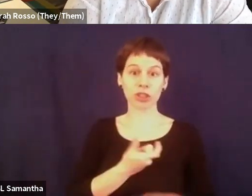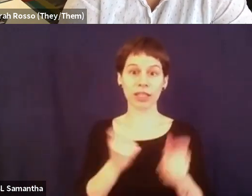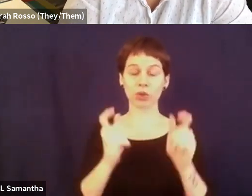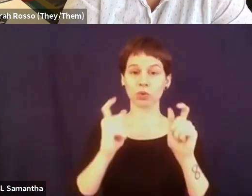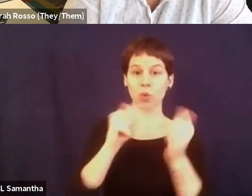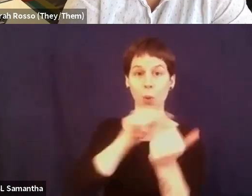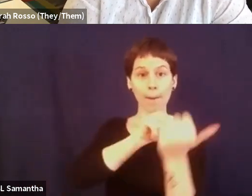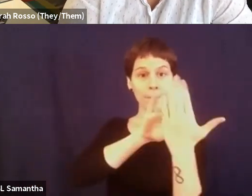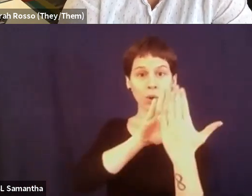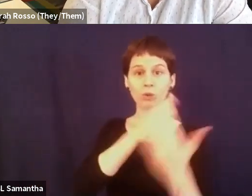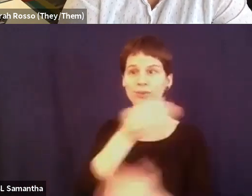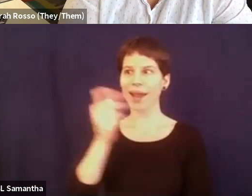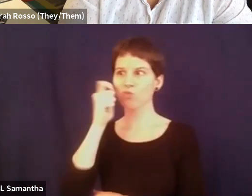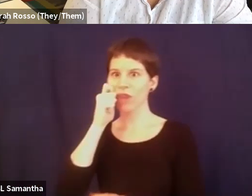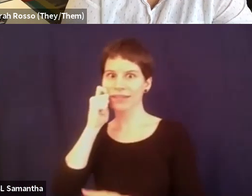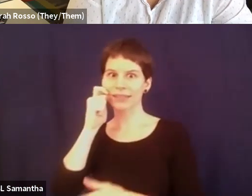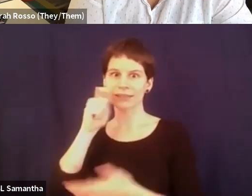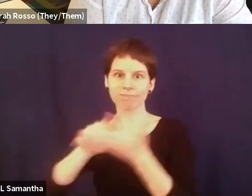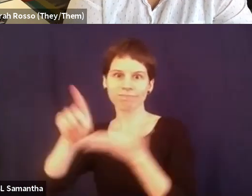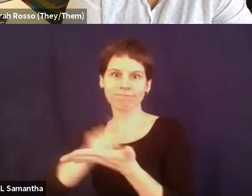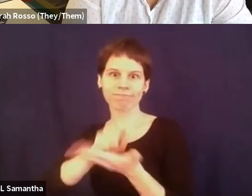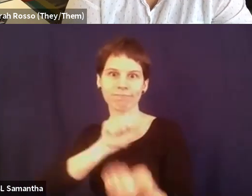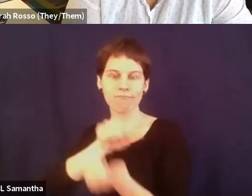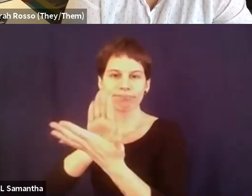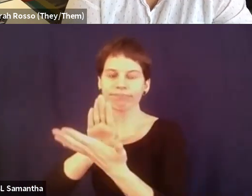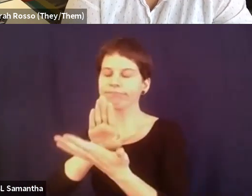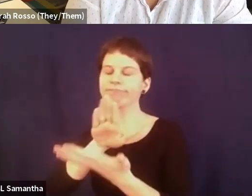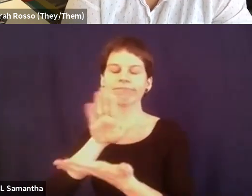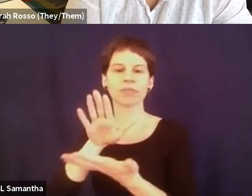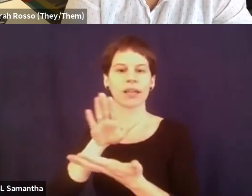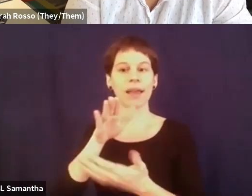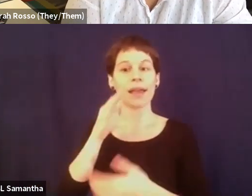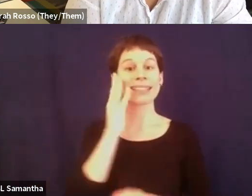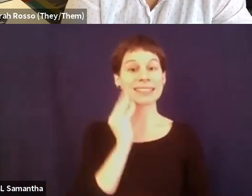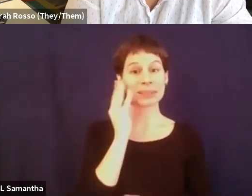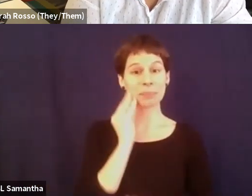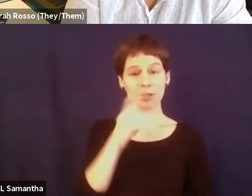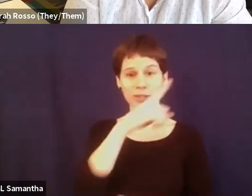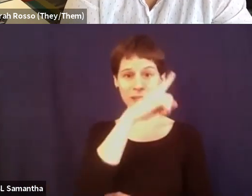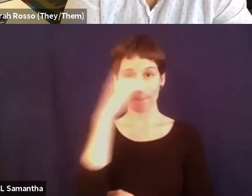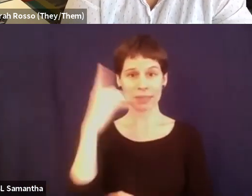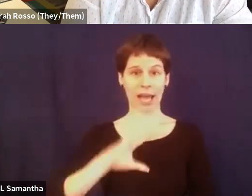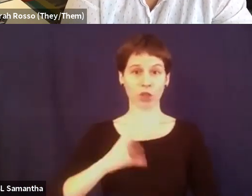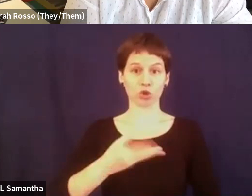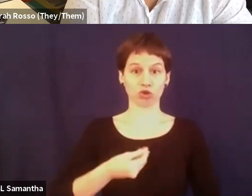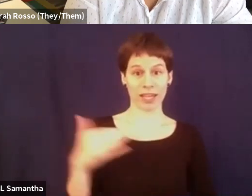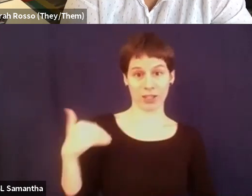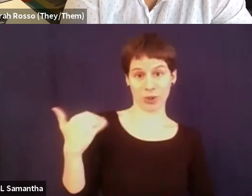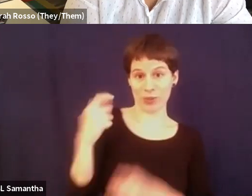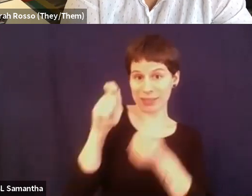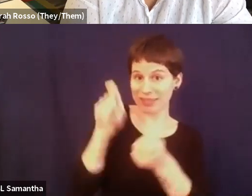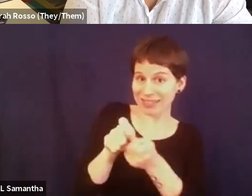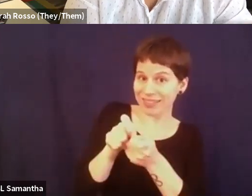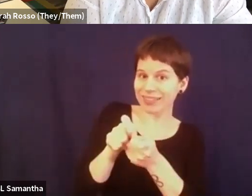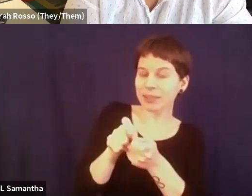doing. And so when we think about the experiences of Black trans youth in particular, we need to make